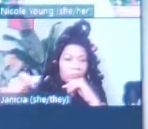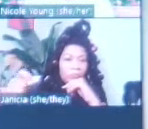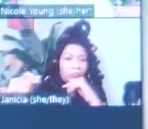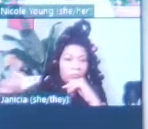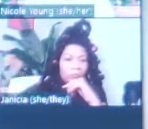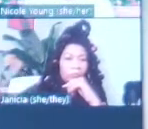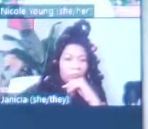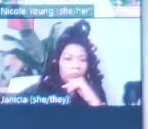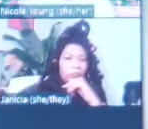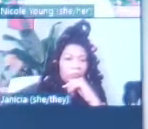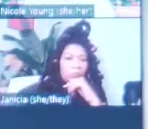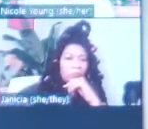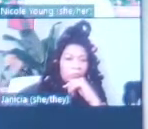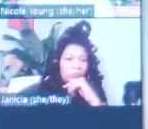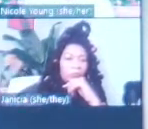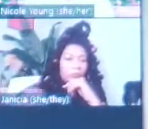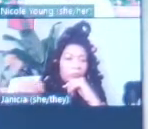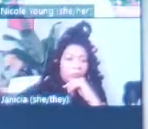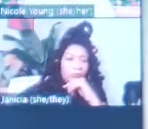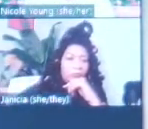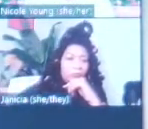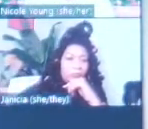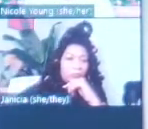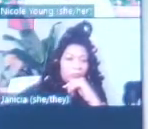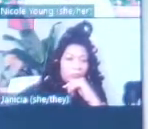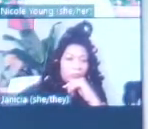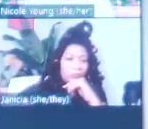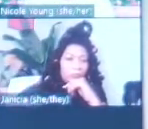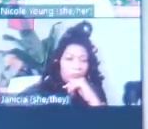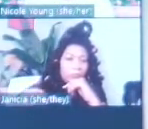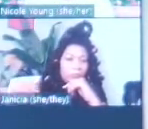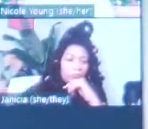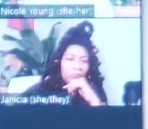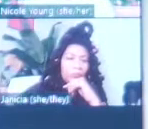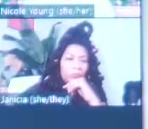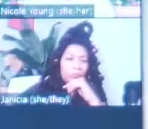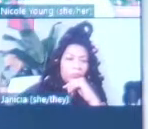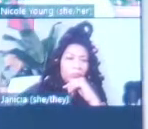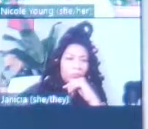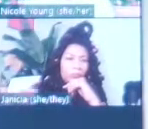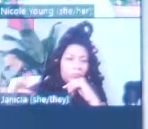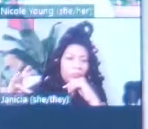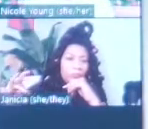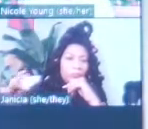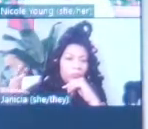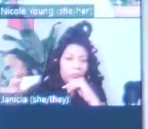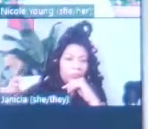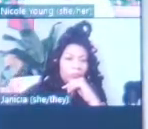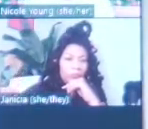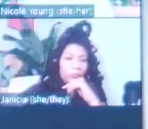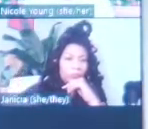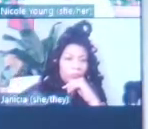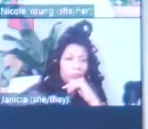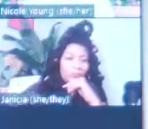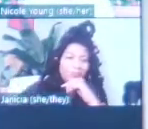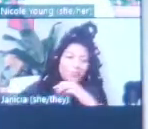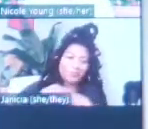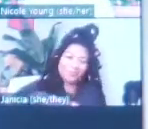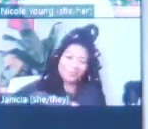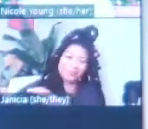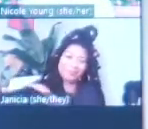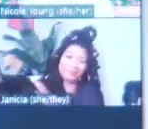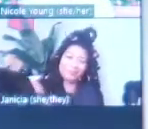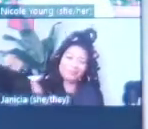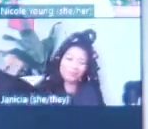remember these conversations because I identified as a girl, I was like, what the fuck are you talking about? This is